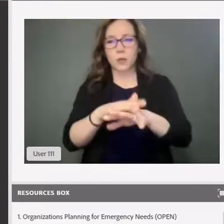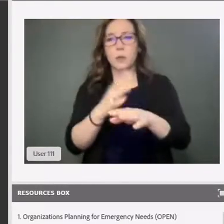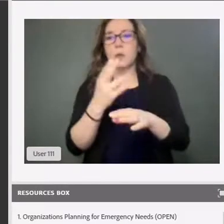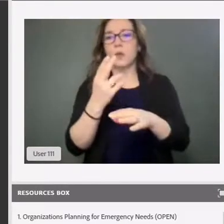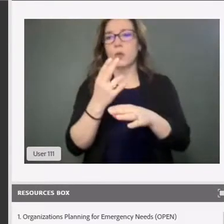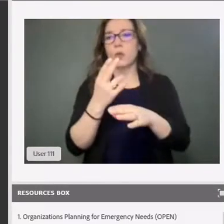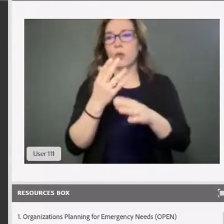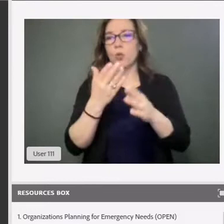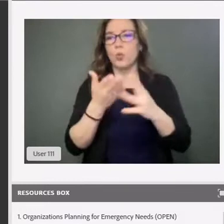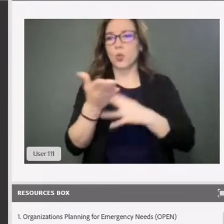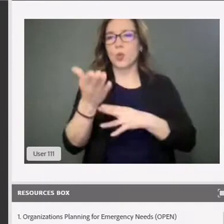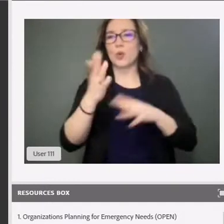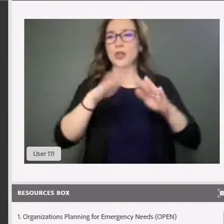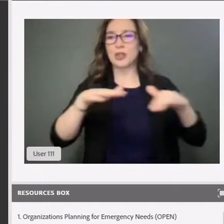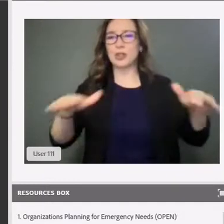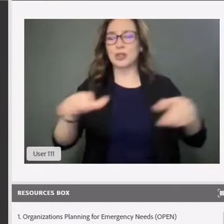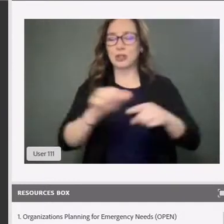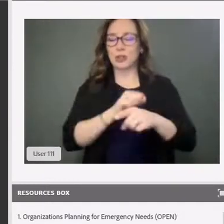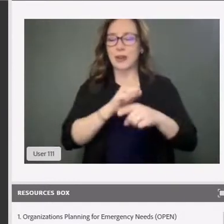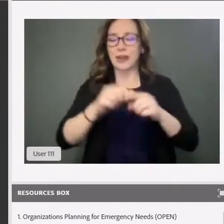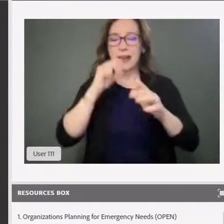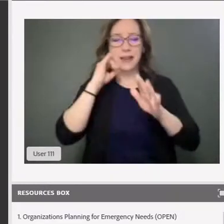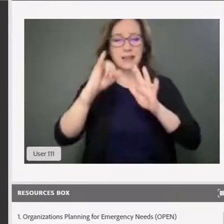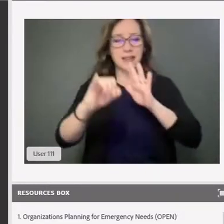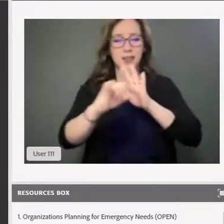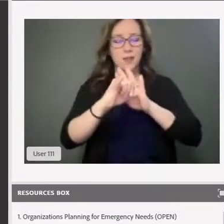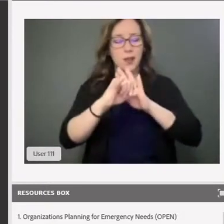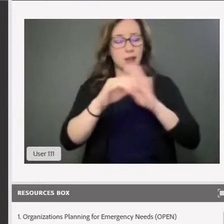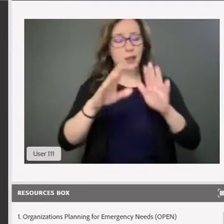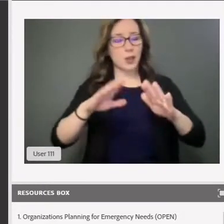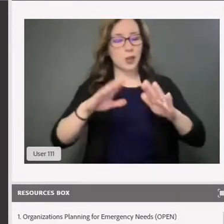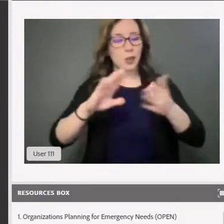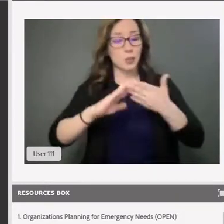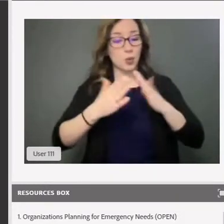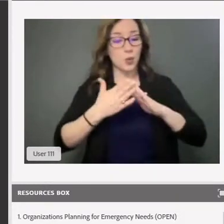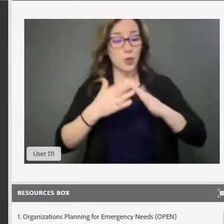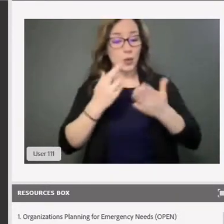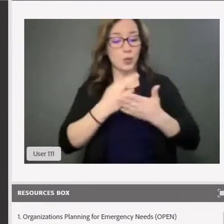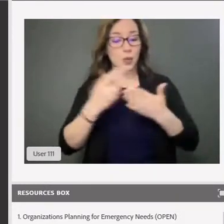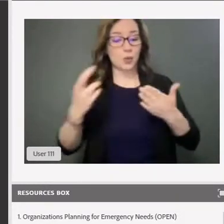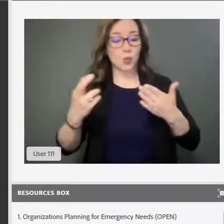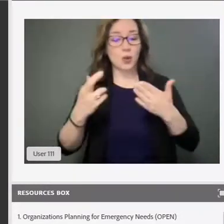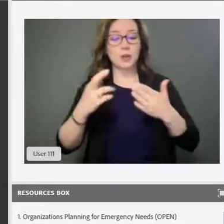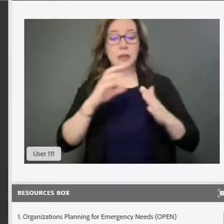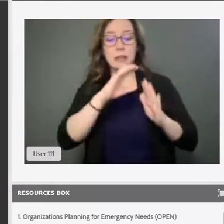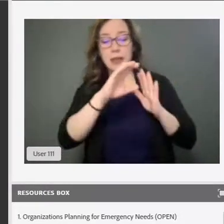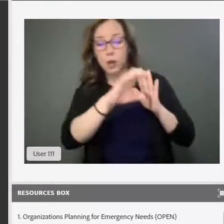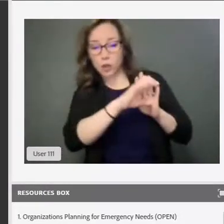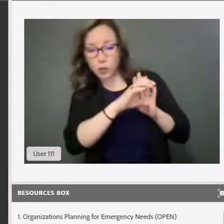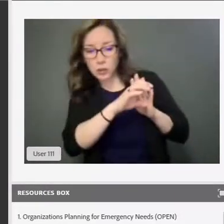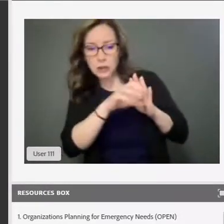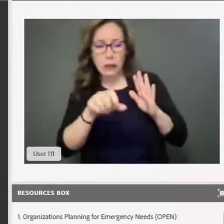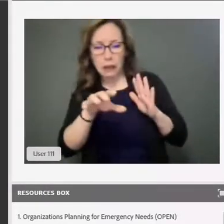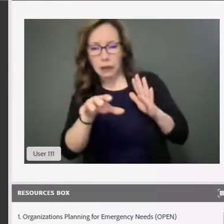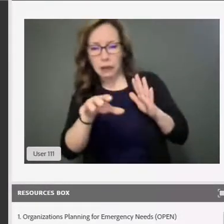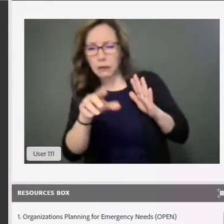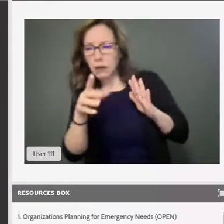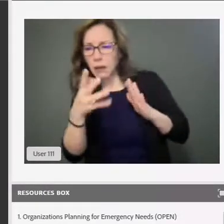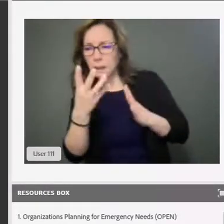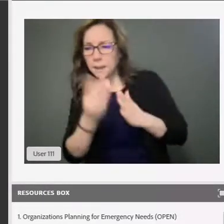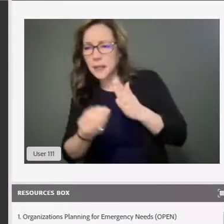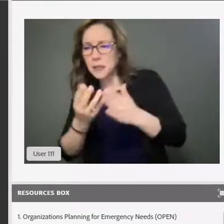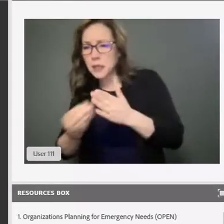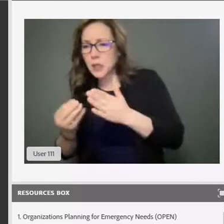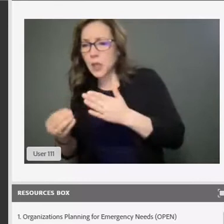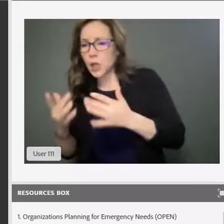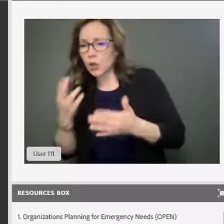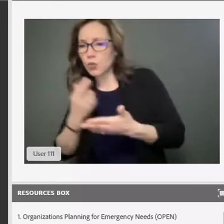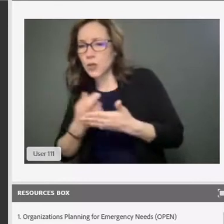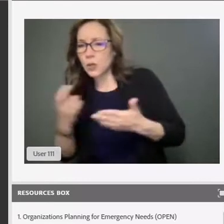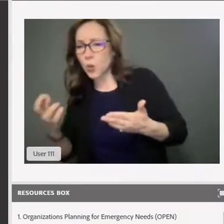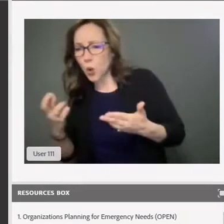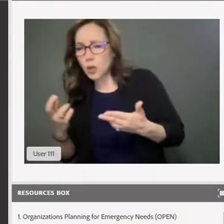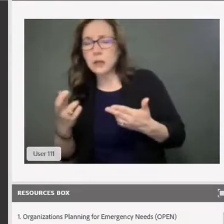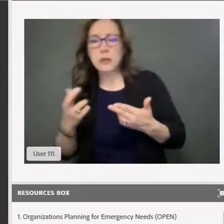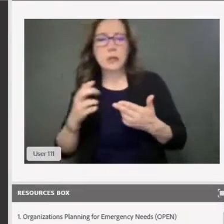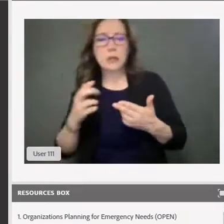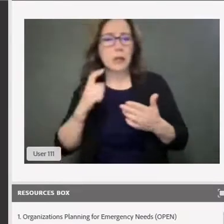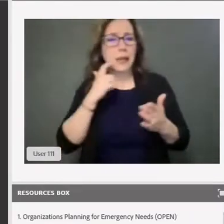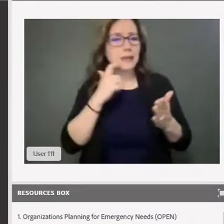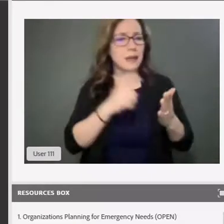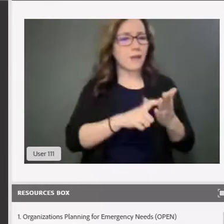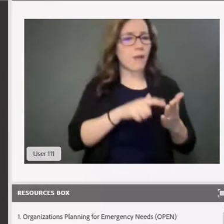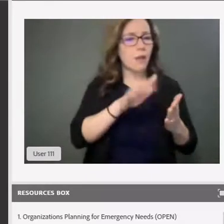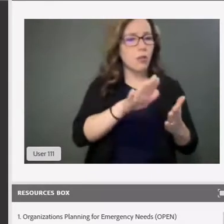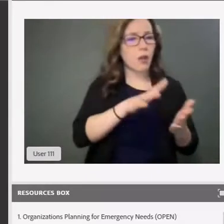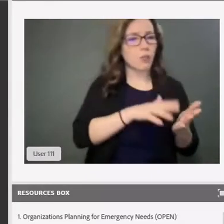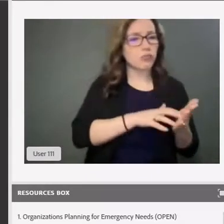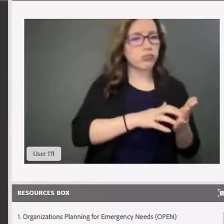training. You can identify community resources and characteristics to identify gaps in resources, identify hazards and vulnerabilities,